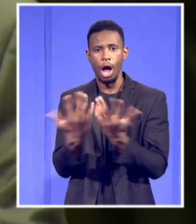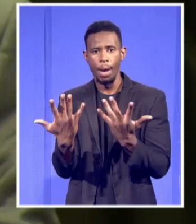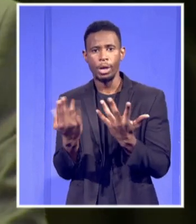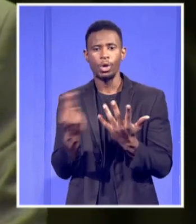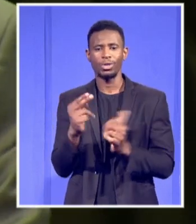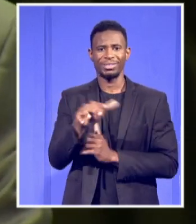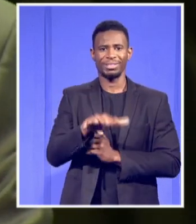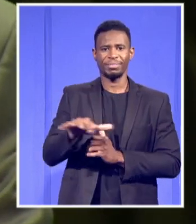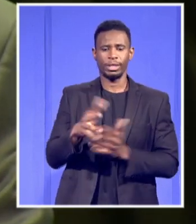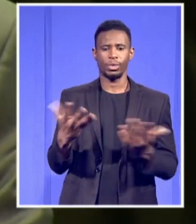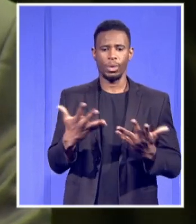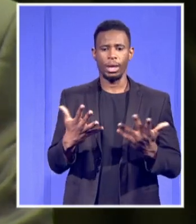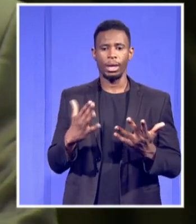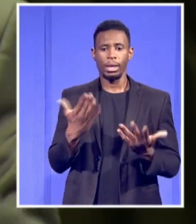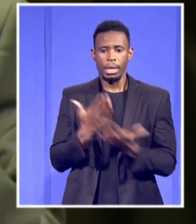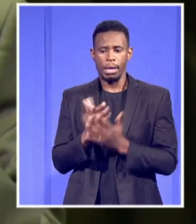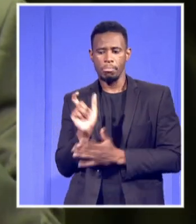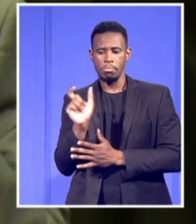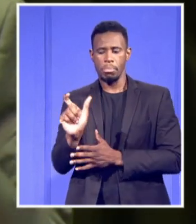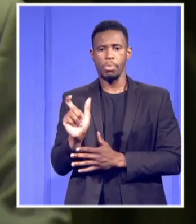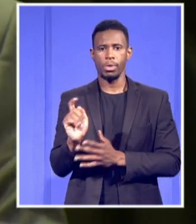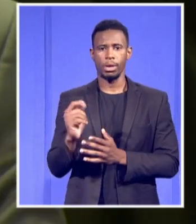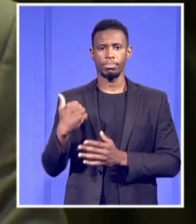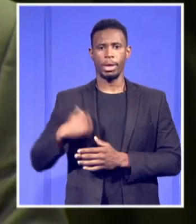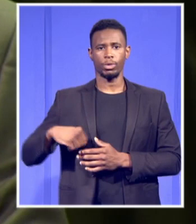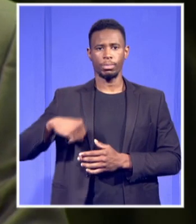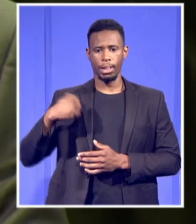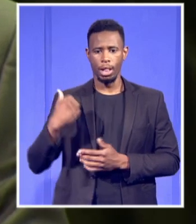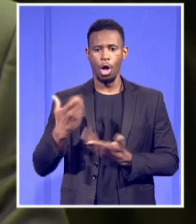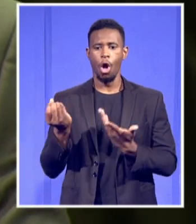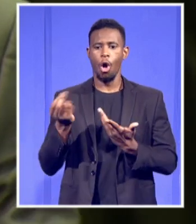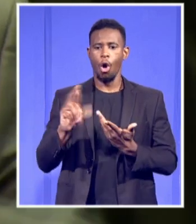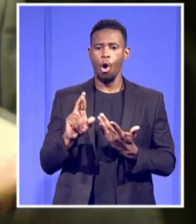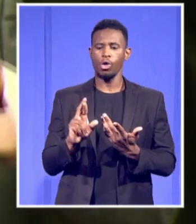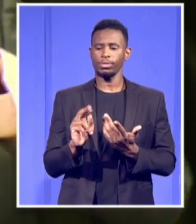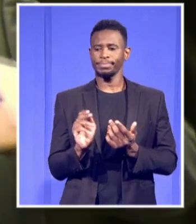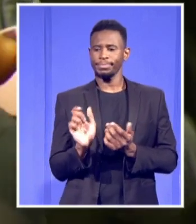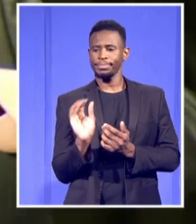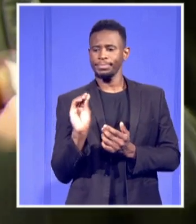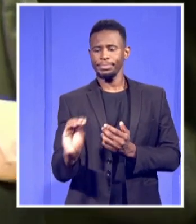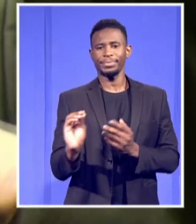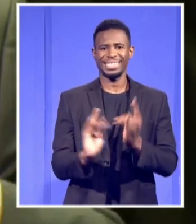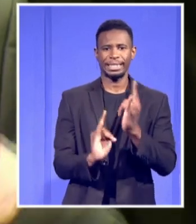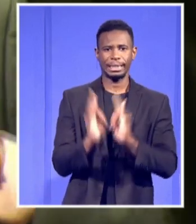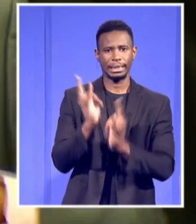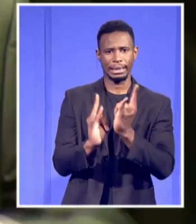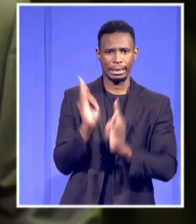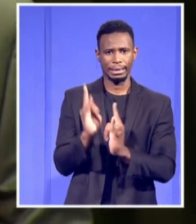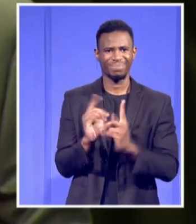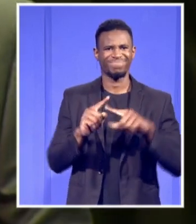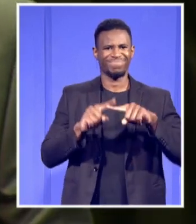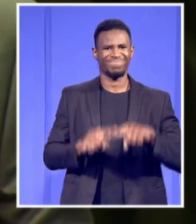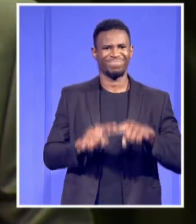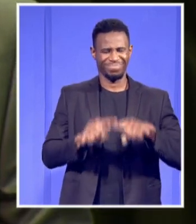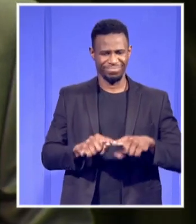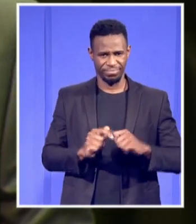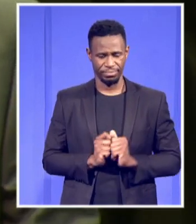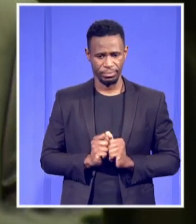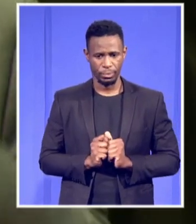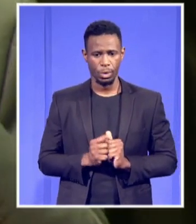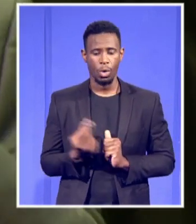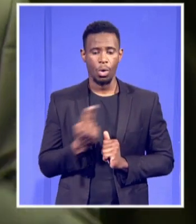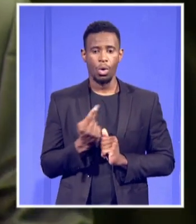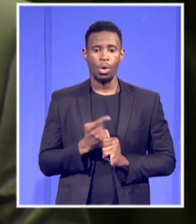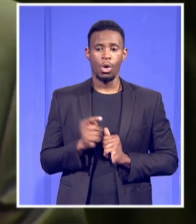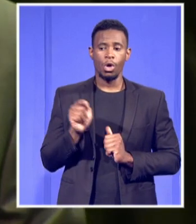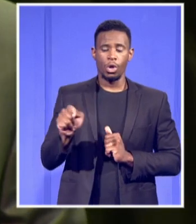Our next phase, we have now engaged the community together with the local governments in those areas, because we believe